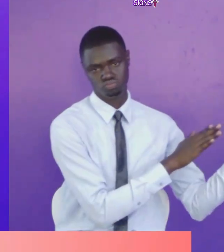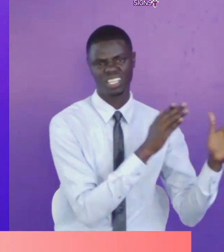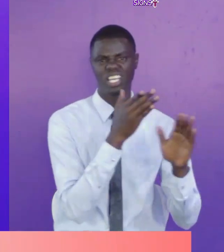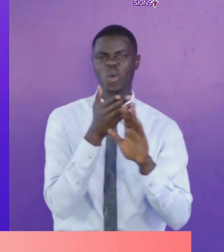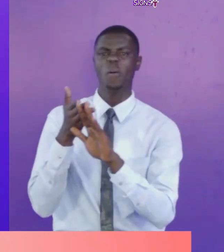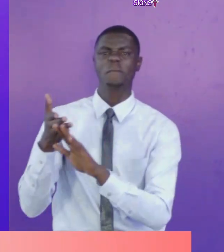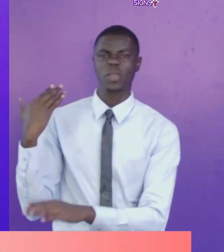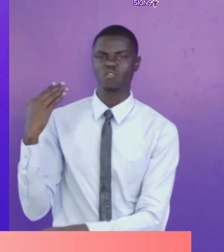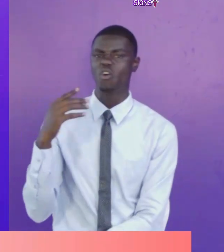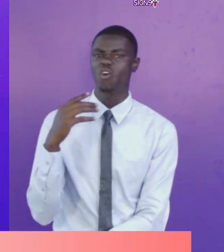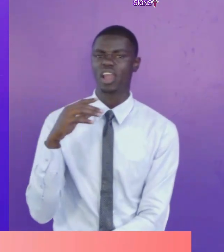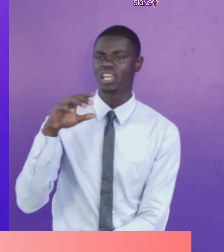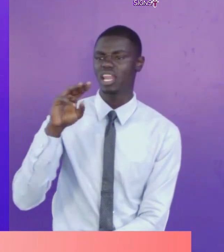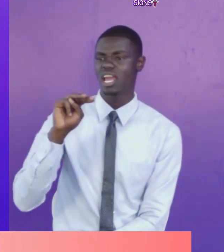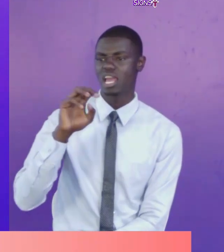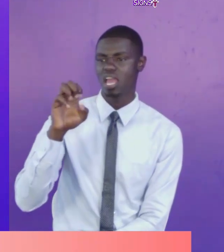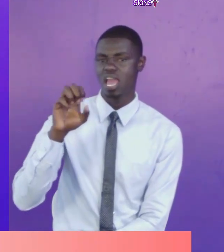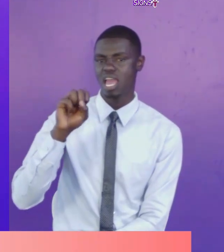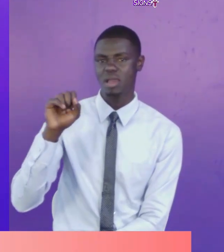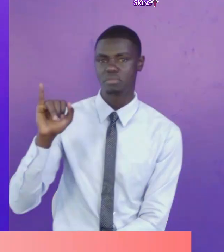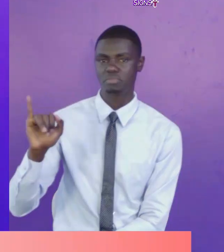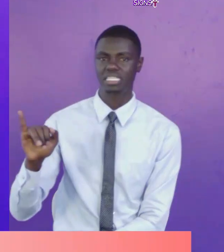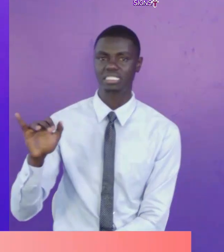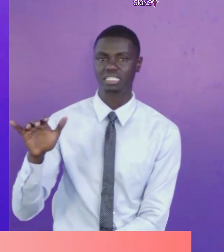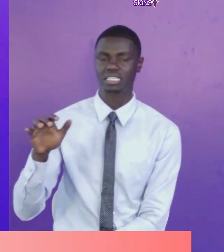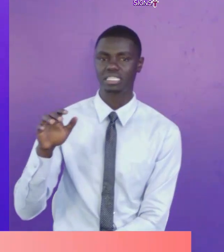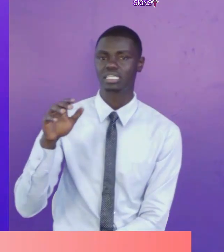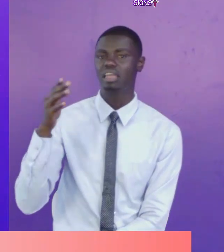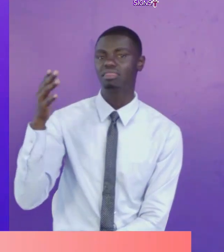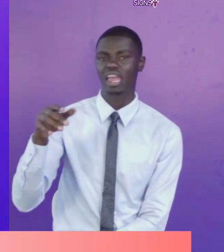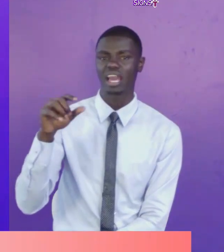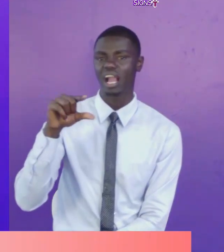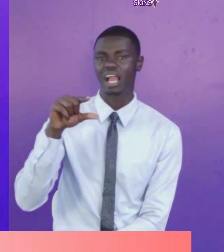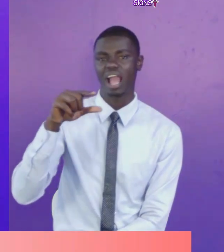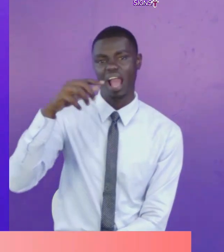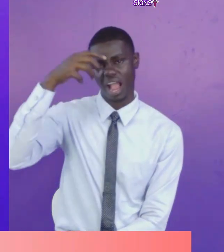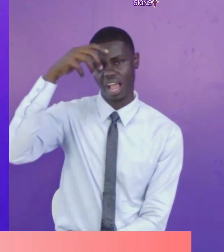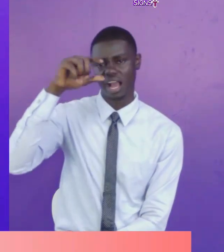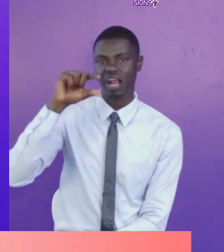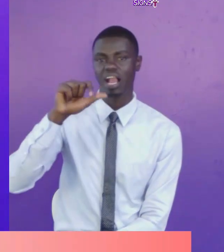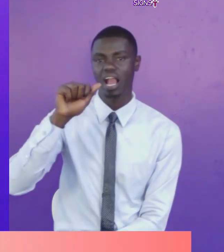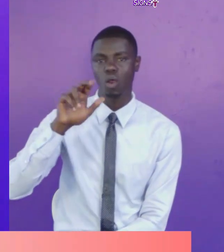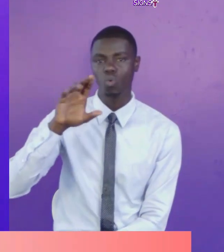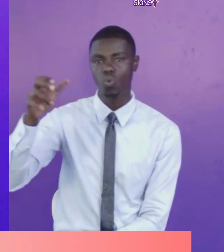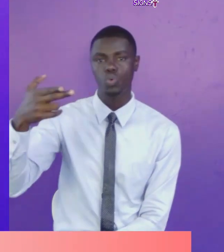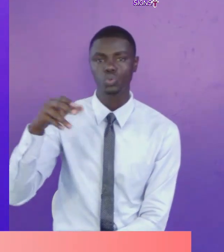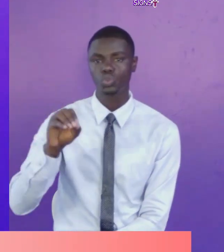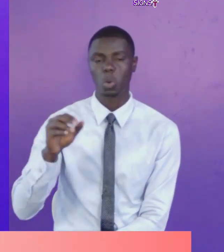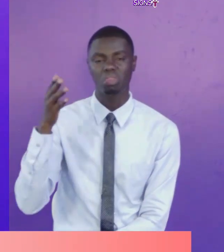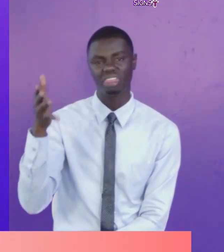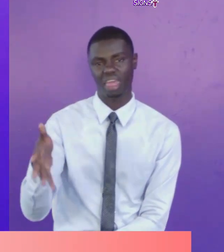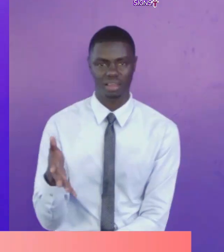we had others Yeah. wenye walikuwa wana They shine. had the likes of Gaucho. Yeah, ilikuwa They were their good. days. Yeah.